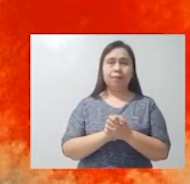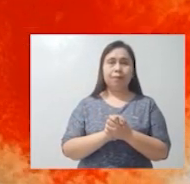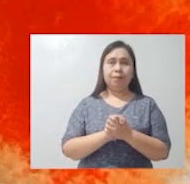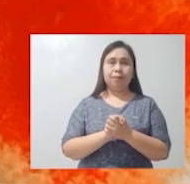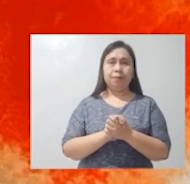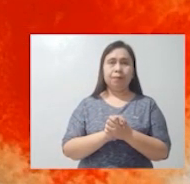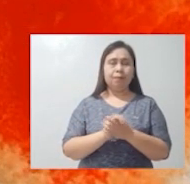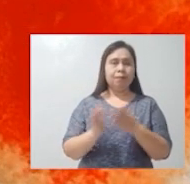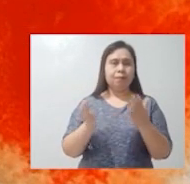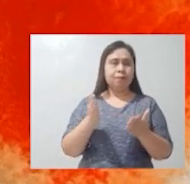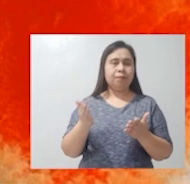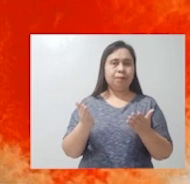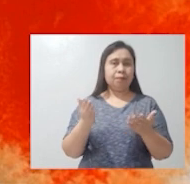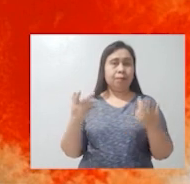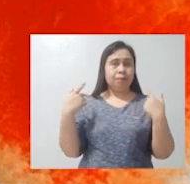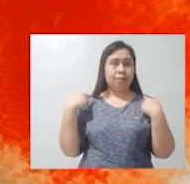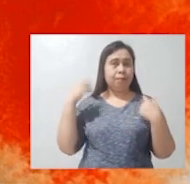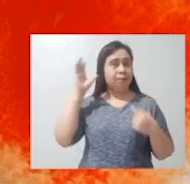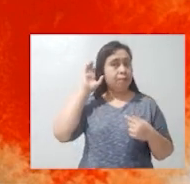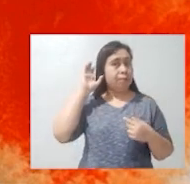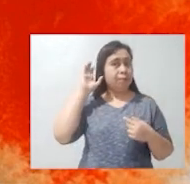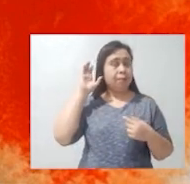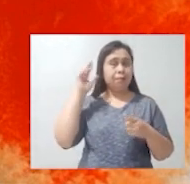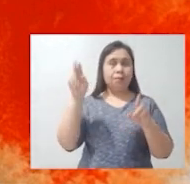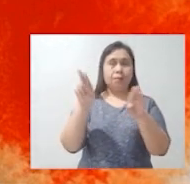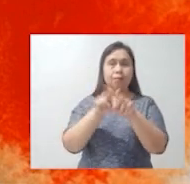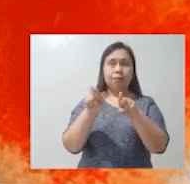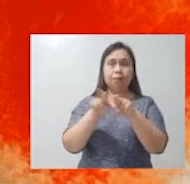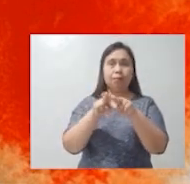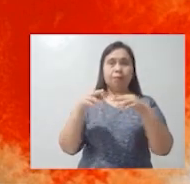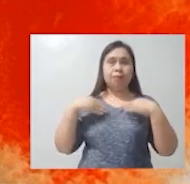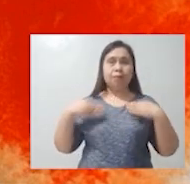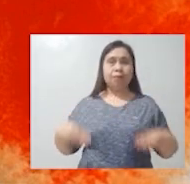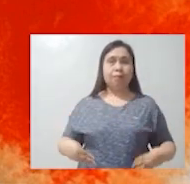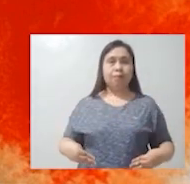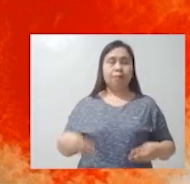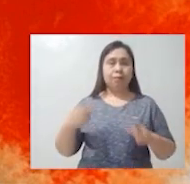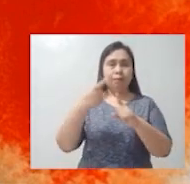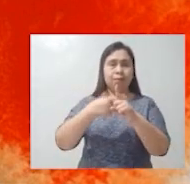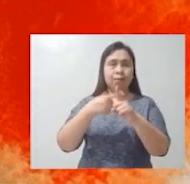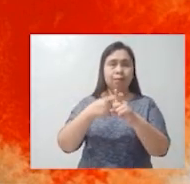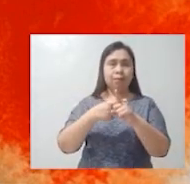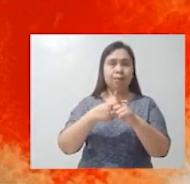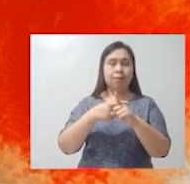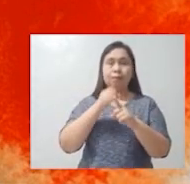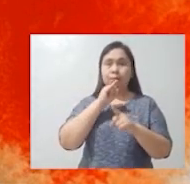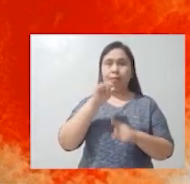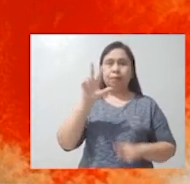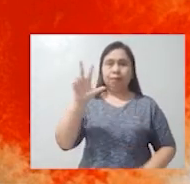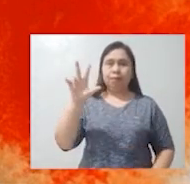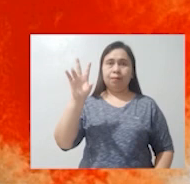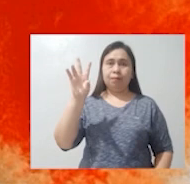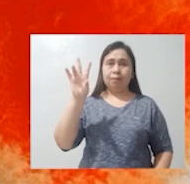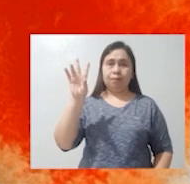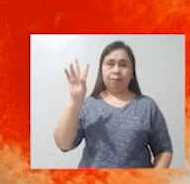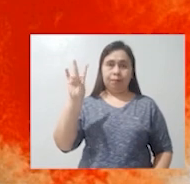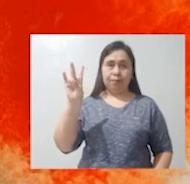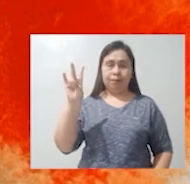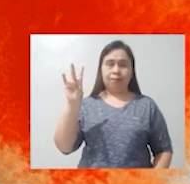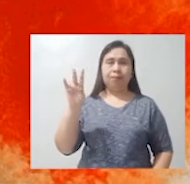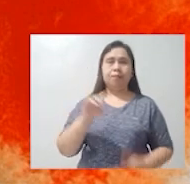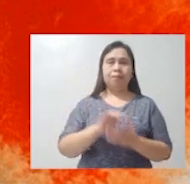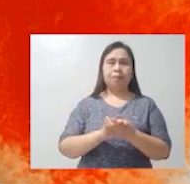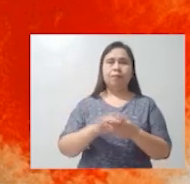You may have heard that the normal body temperature is 37 degrees Celsius. This number is only